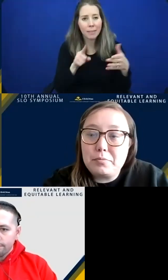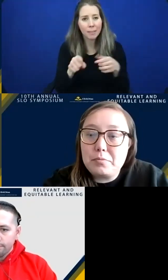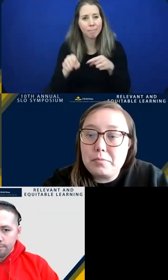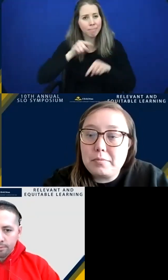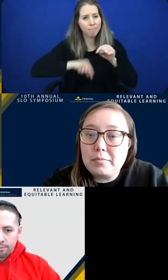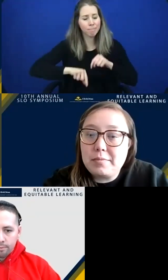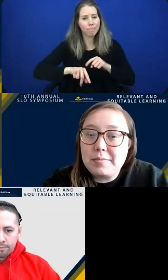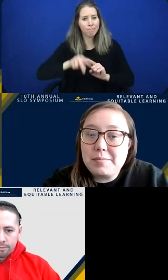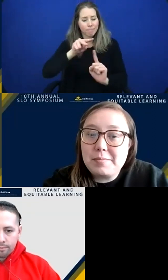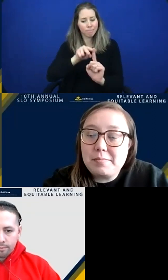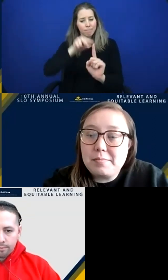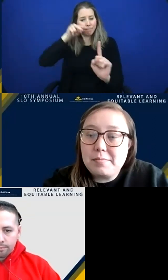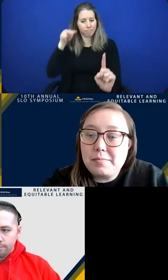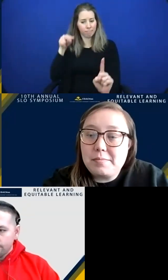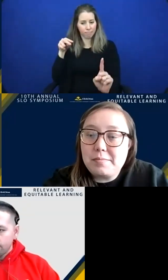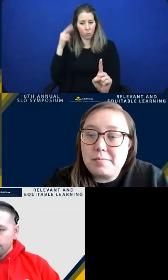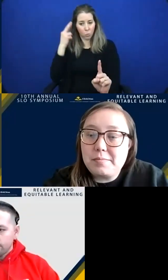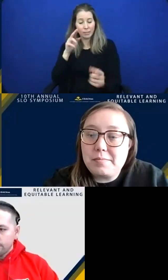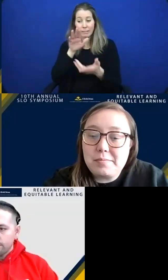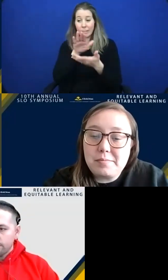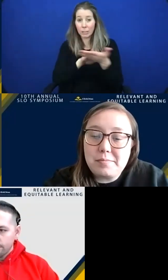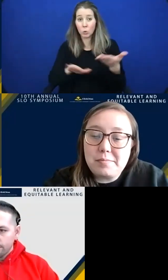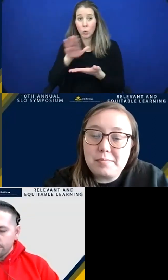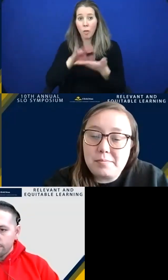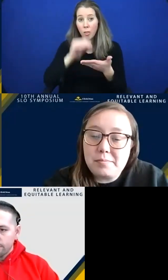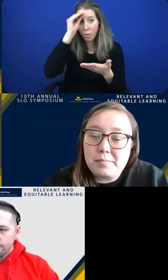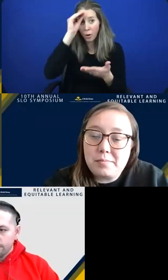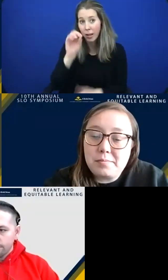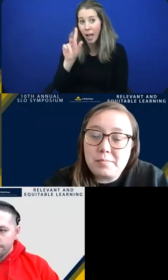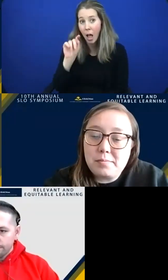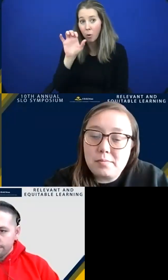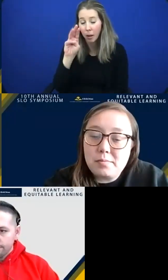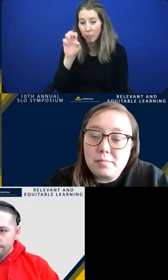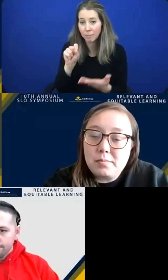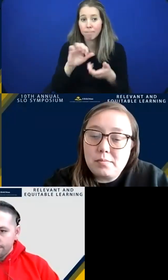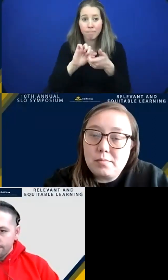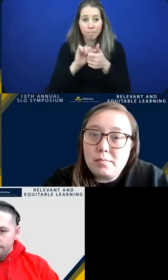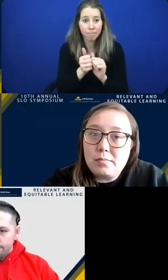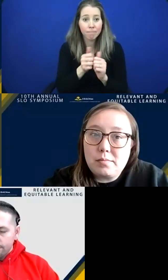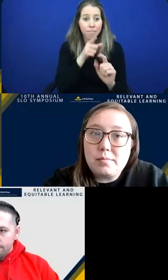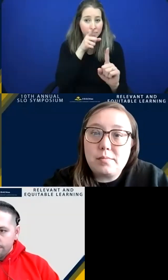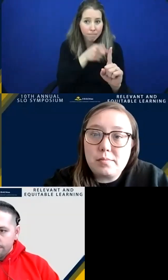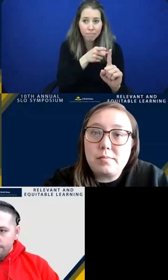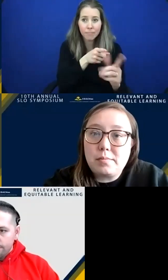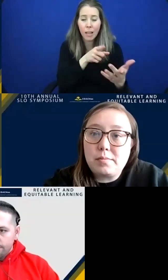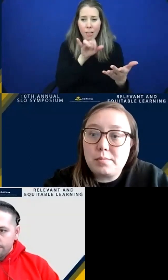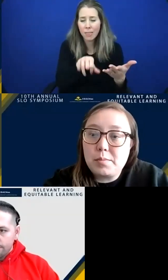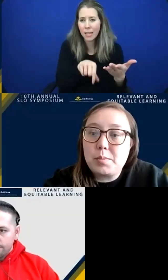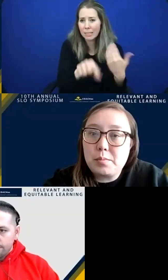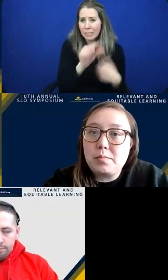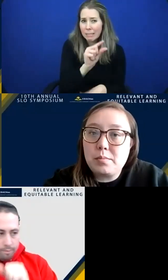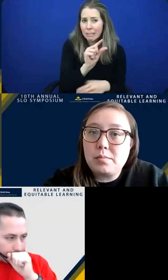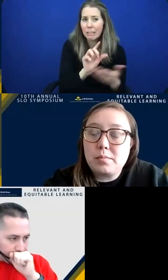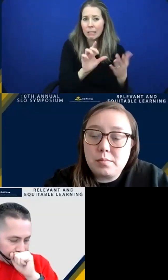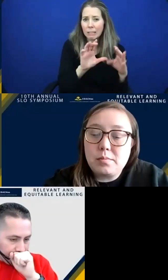because institutional learning outcomes, how do you point to, you know, this is the